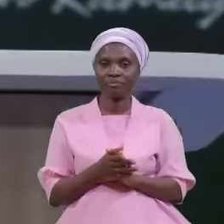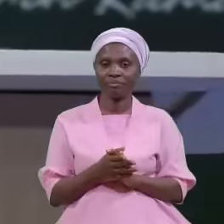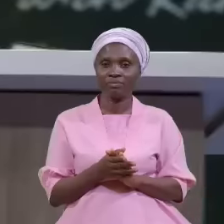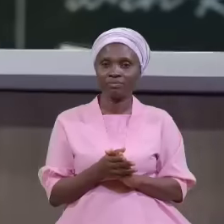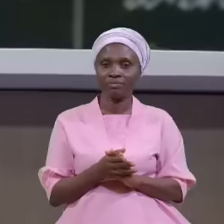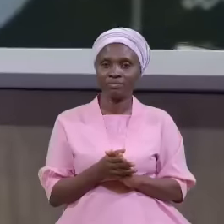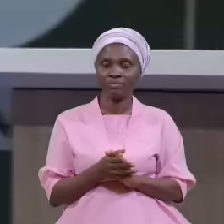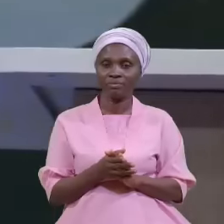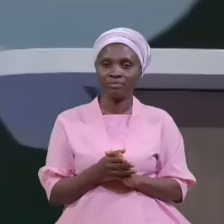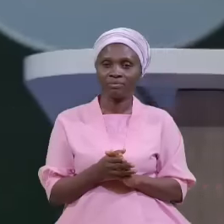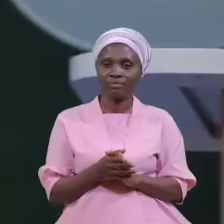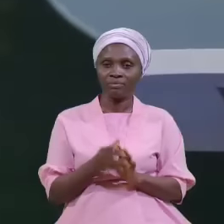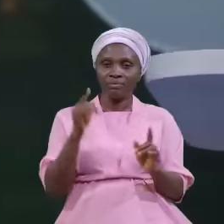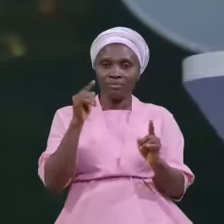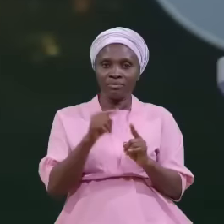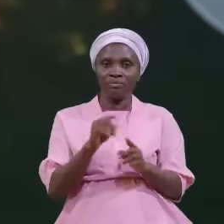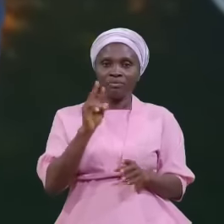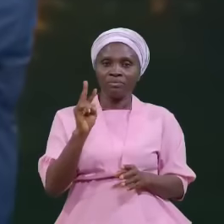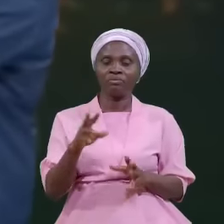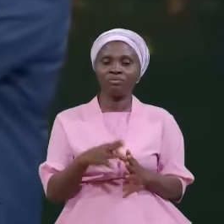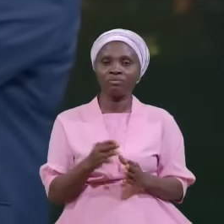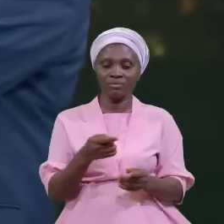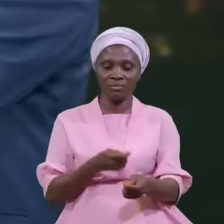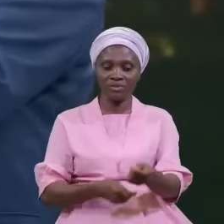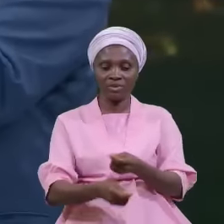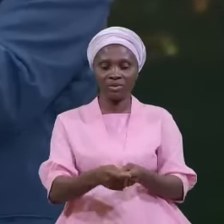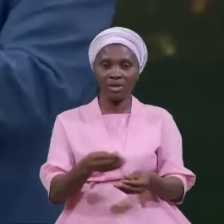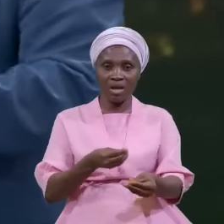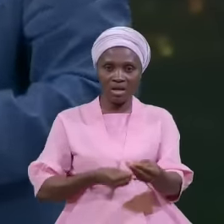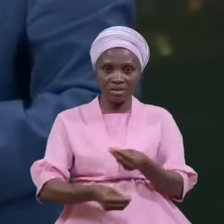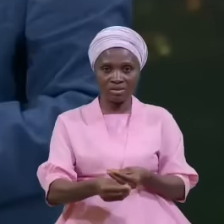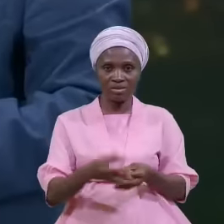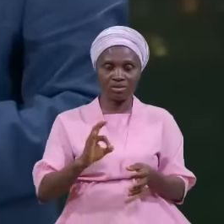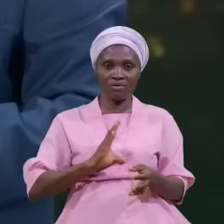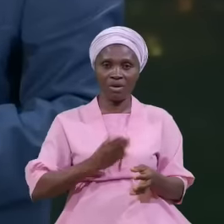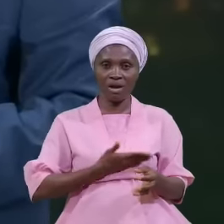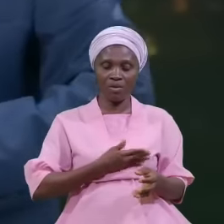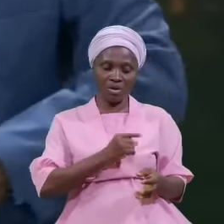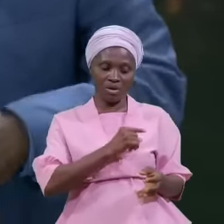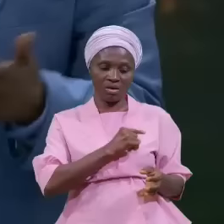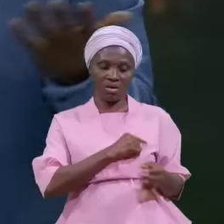at exchange of our guilt for his glory.